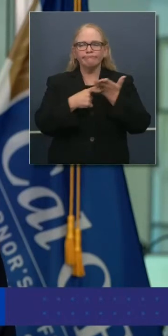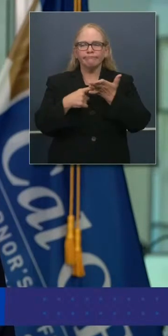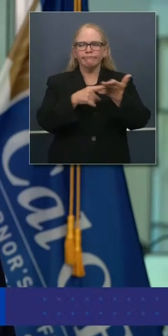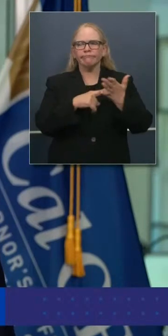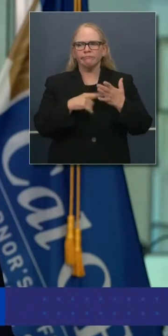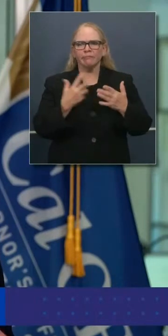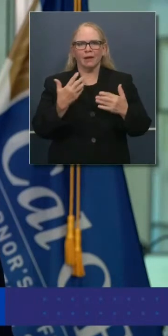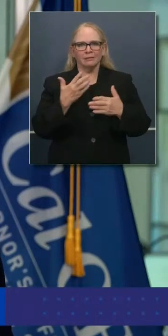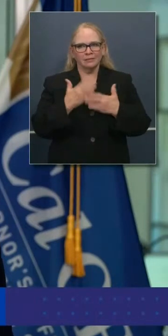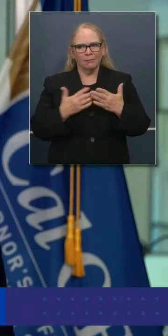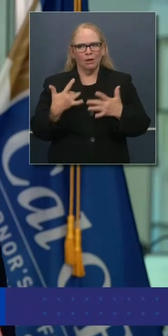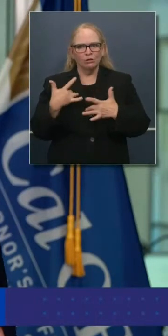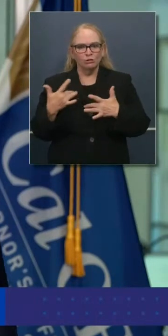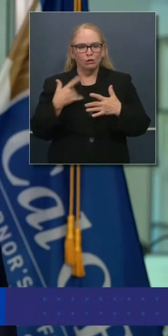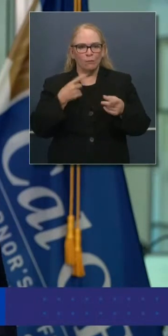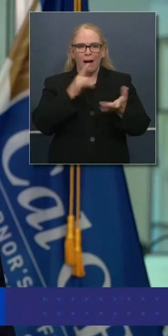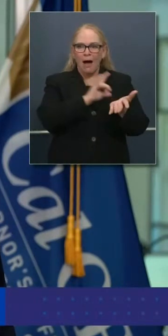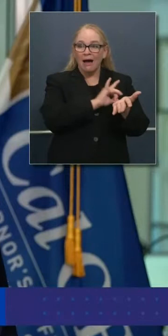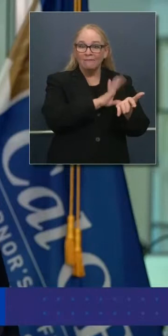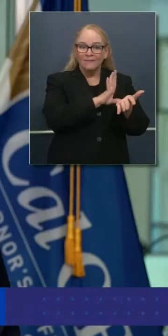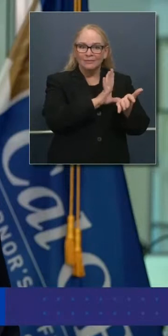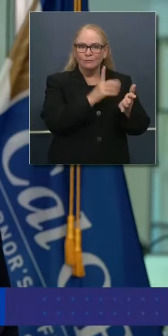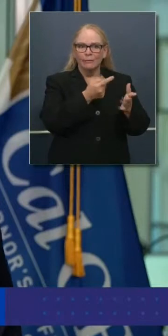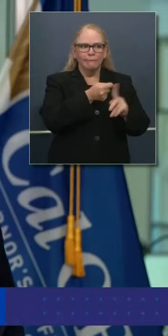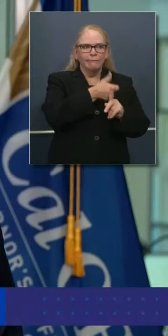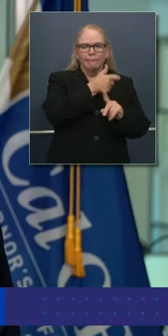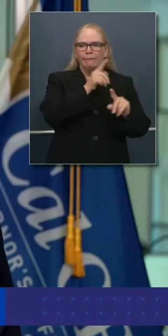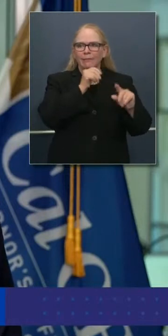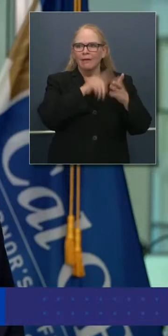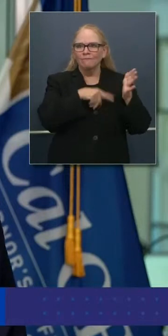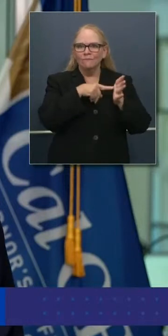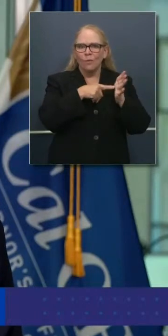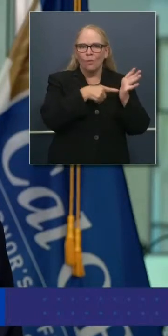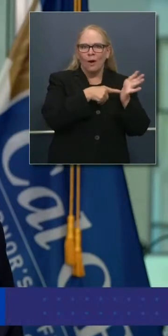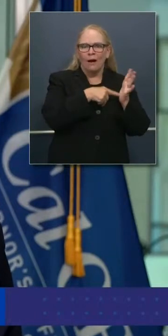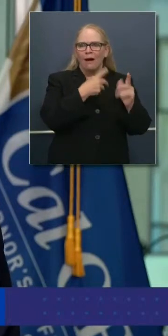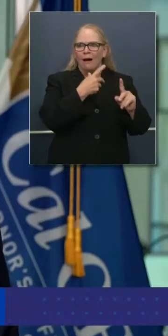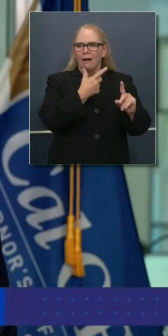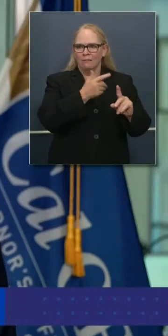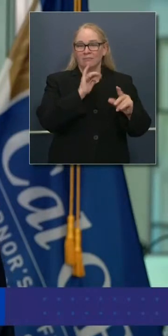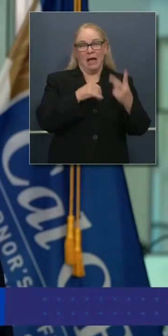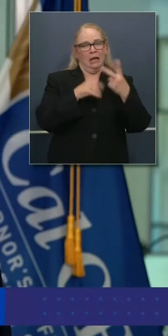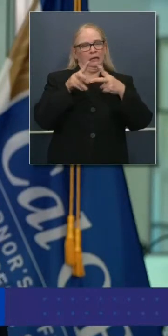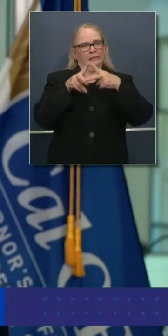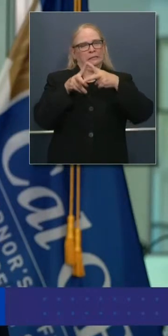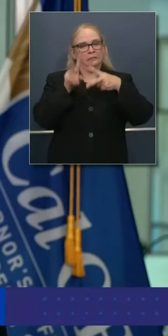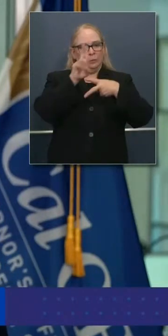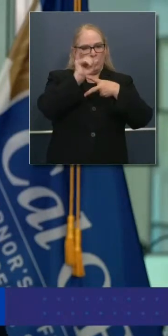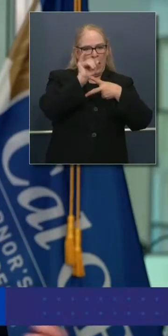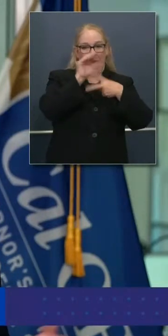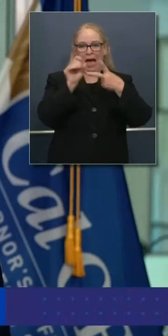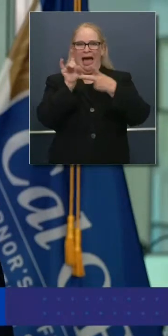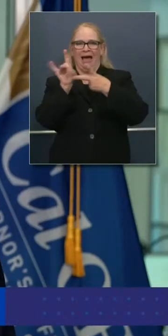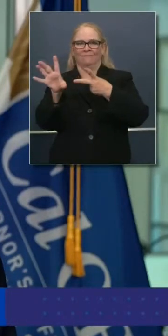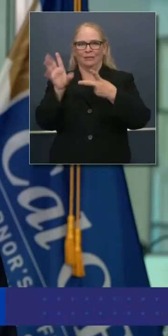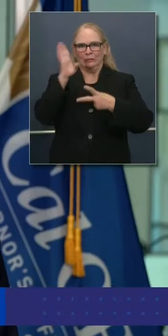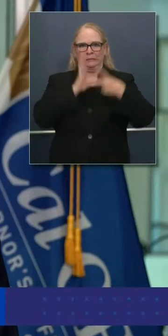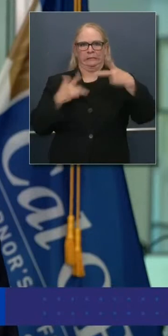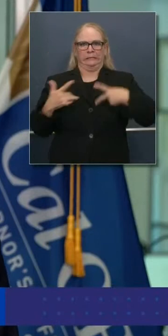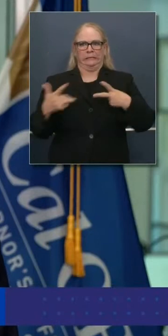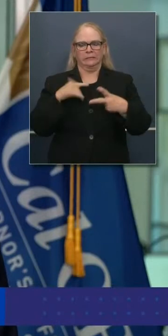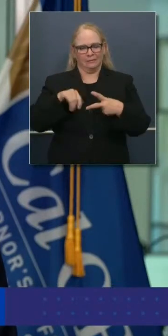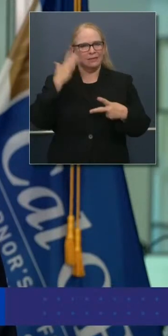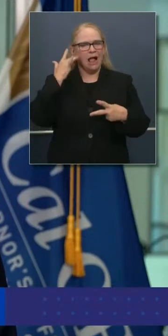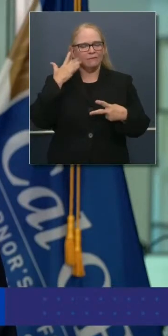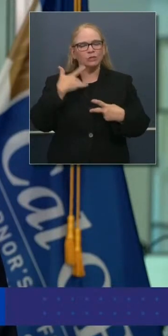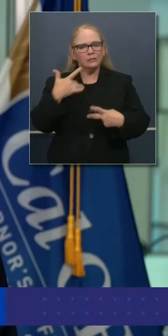California. Two of the most pressing, two of the most important and consequential issues facing the state and states all